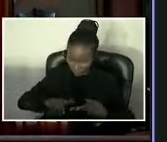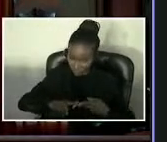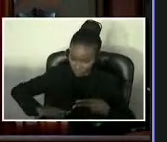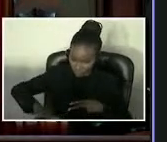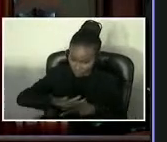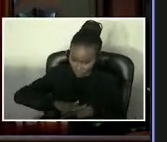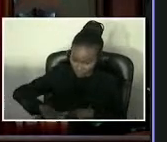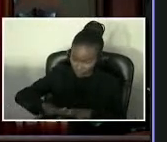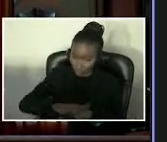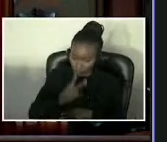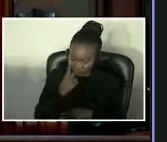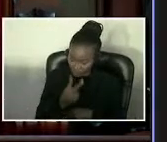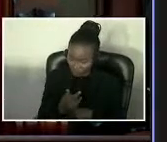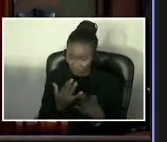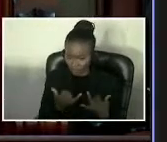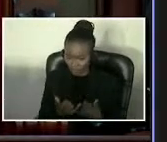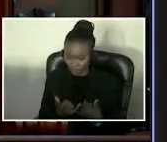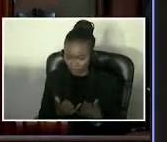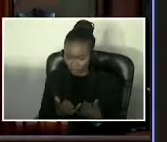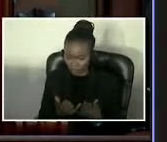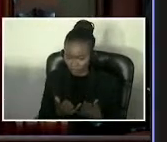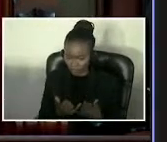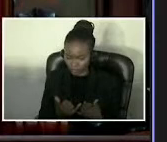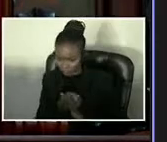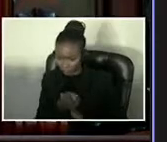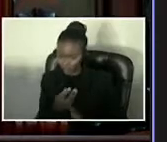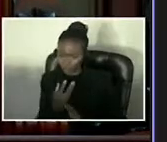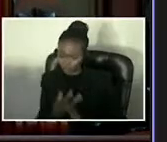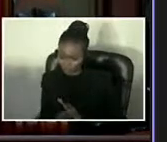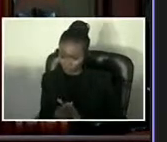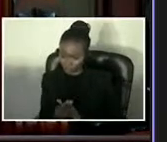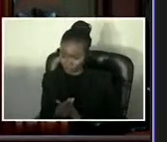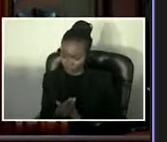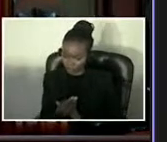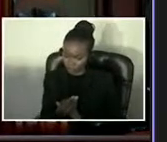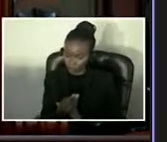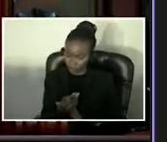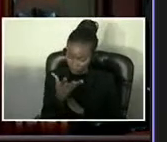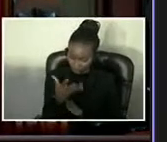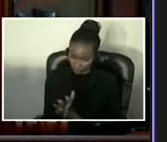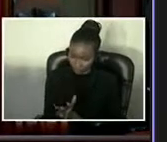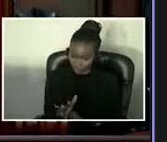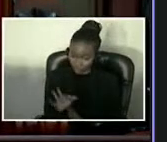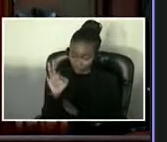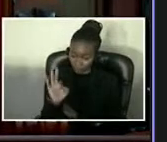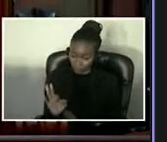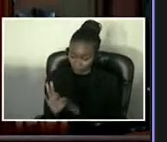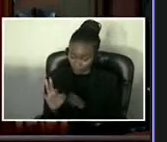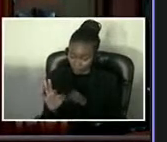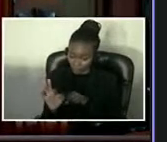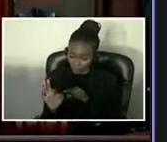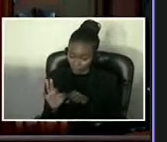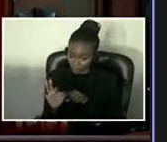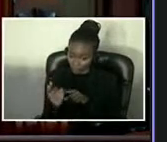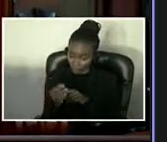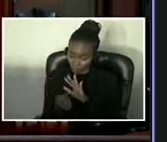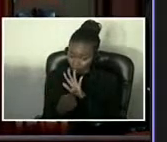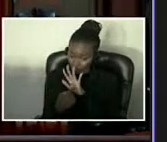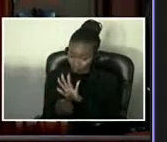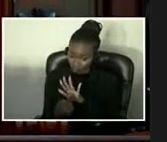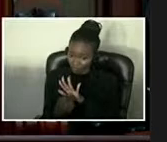related indicators and social and social factors the populations get that is current that was currently sitting in now it's